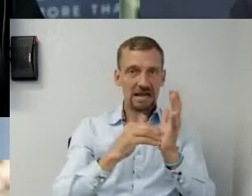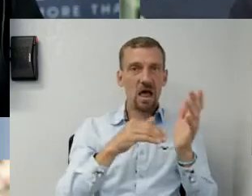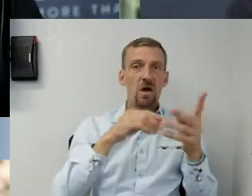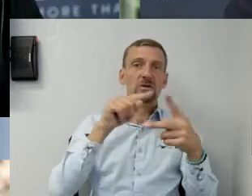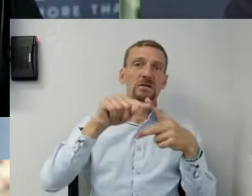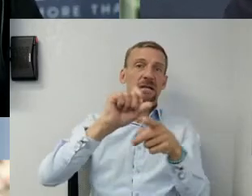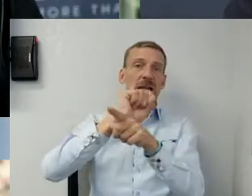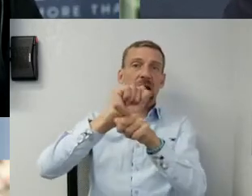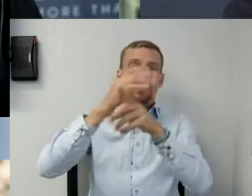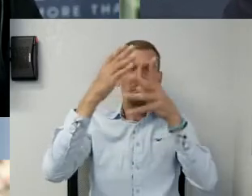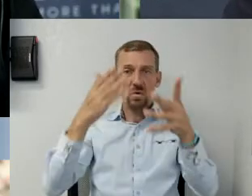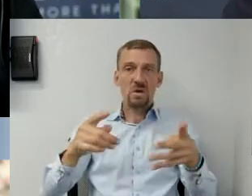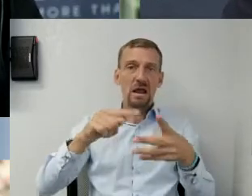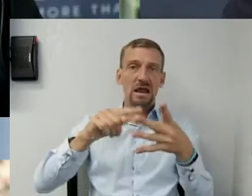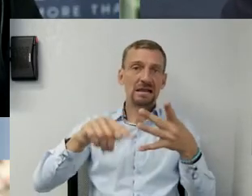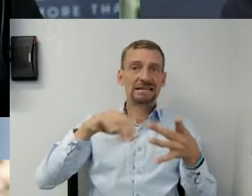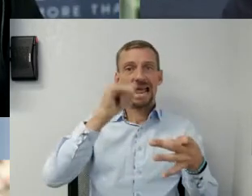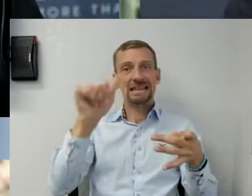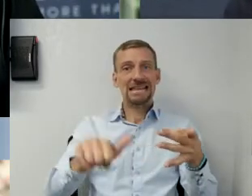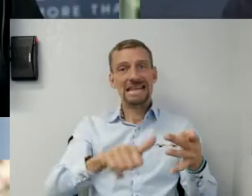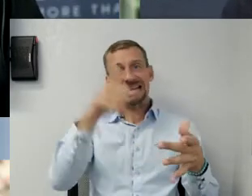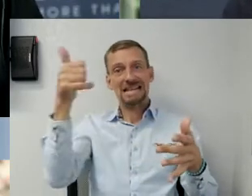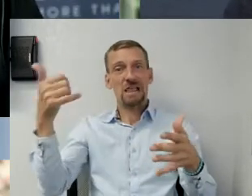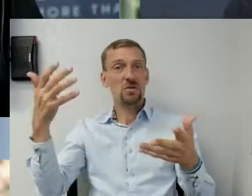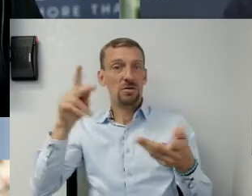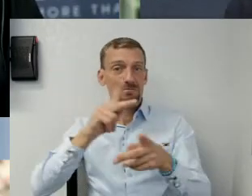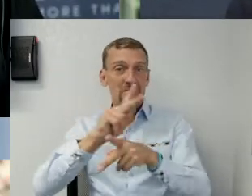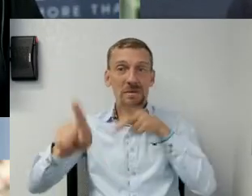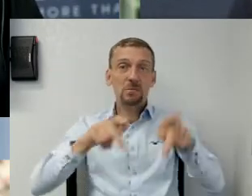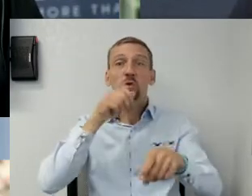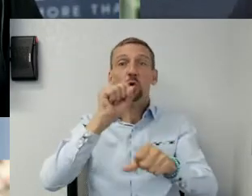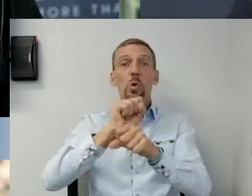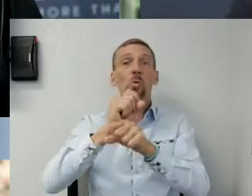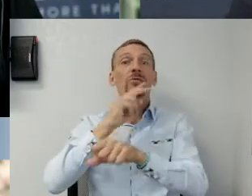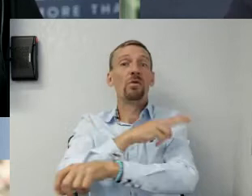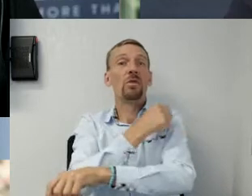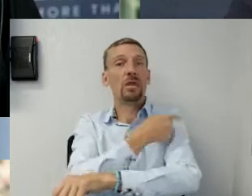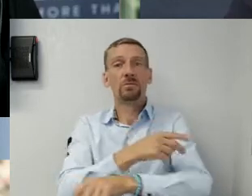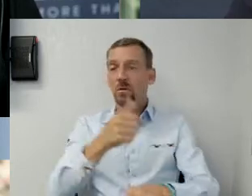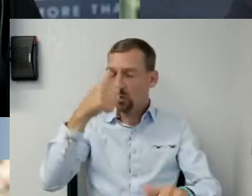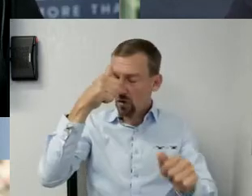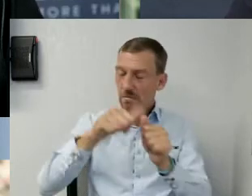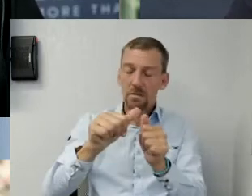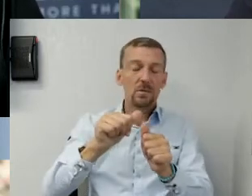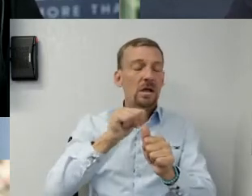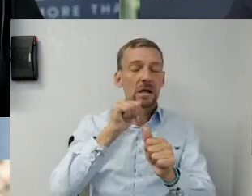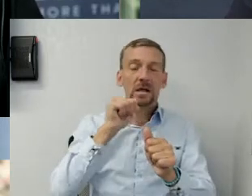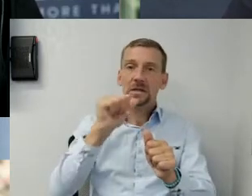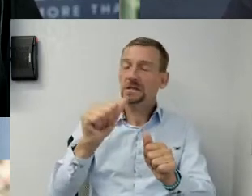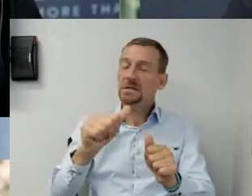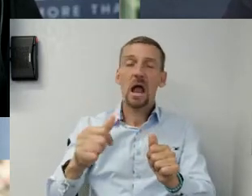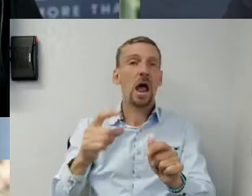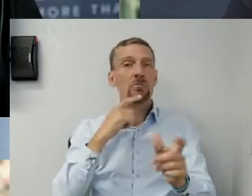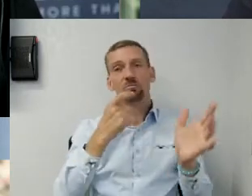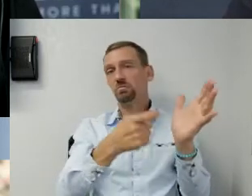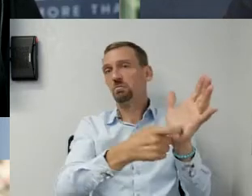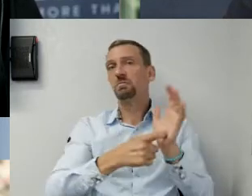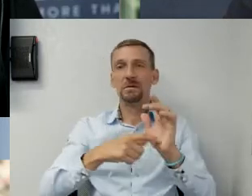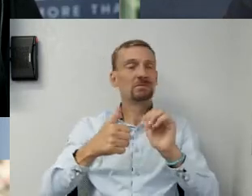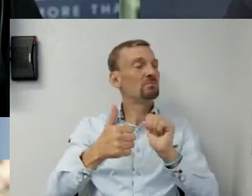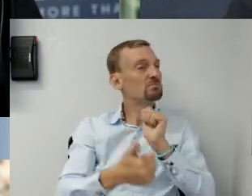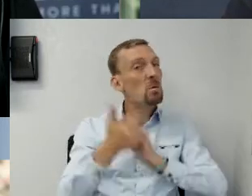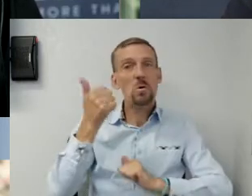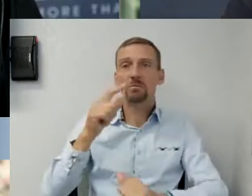and advanced practice providers to take it. Remember, it's not mandatory. It's totally voluntary.